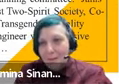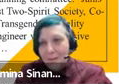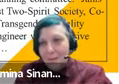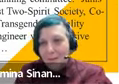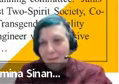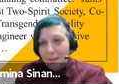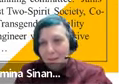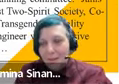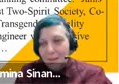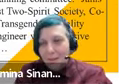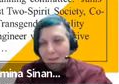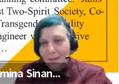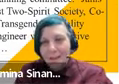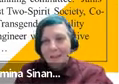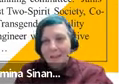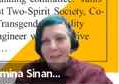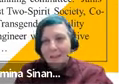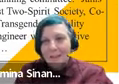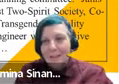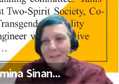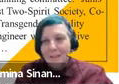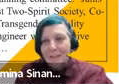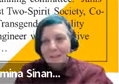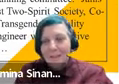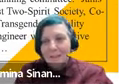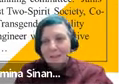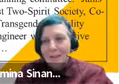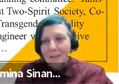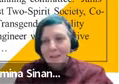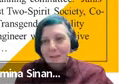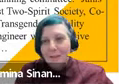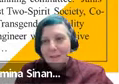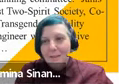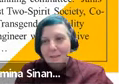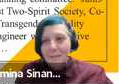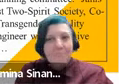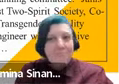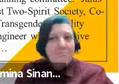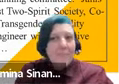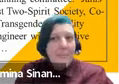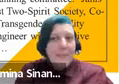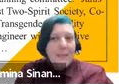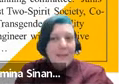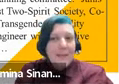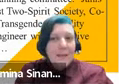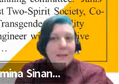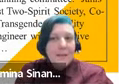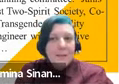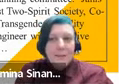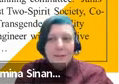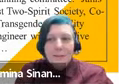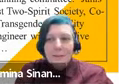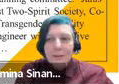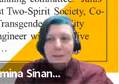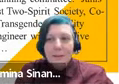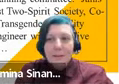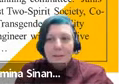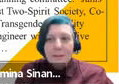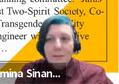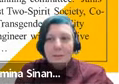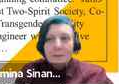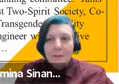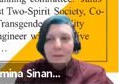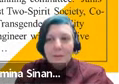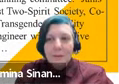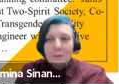bank. Excuse me. I would fraudulent activity account. Look at your cash and say, "Wow, yesterday